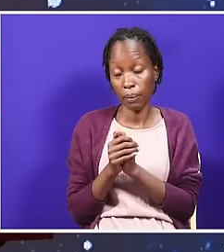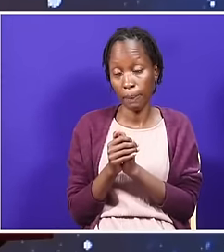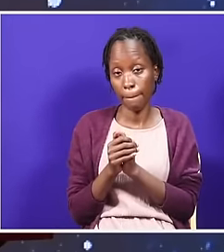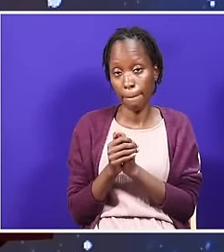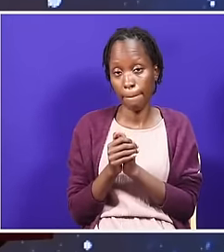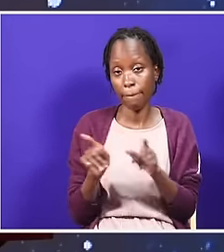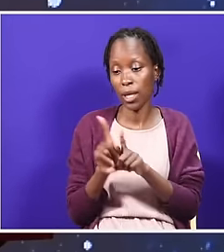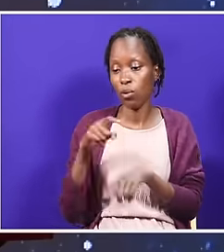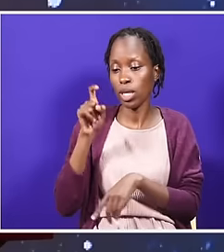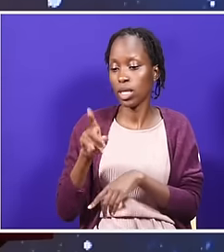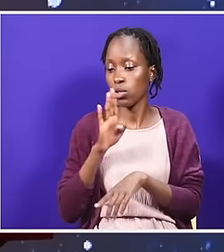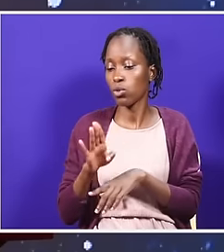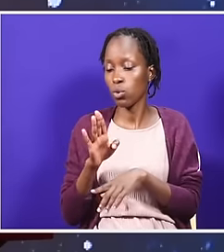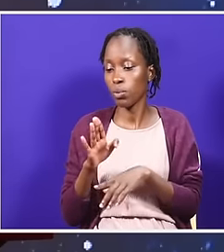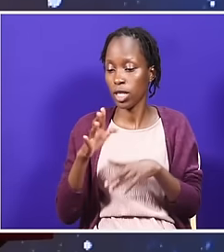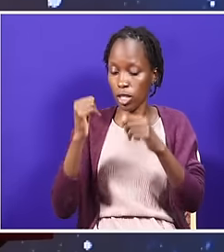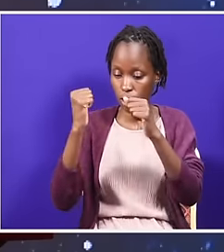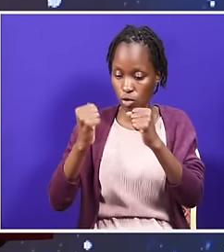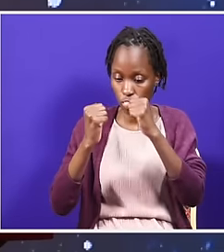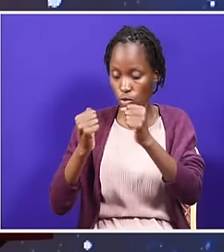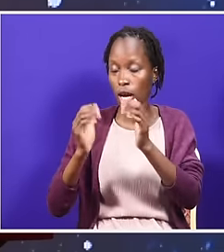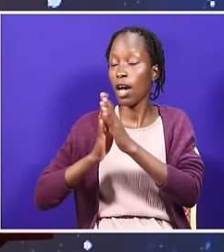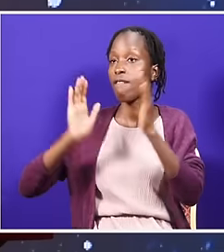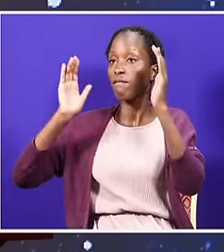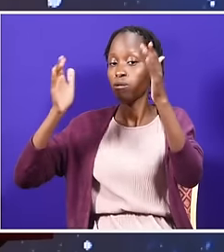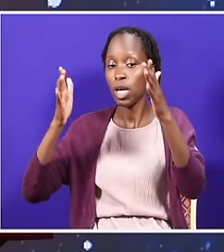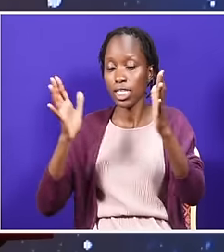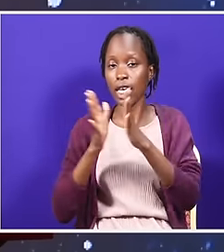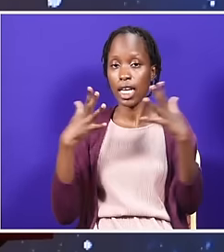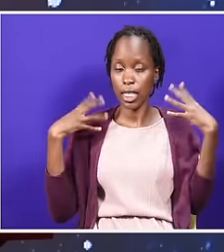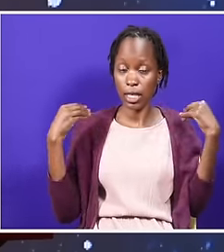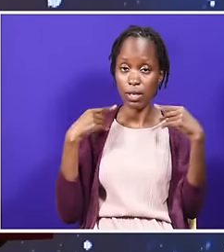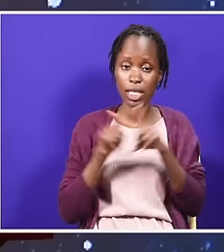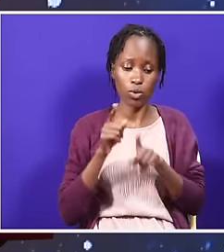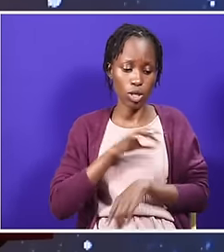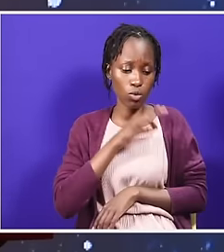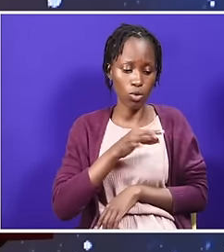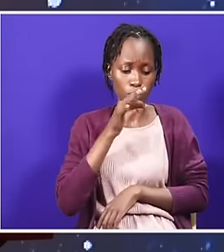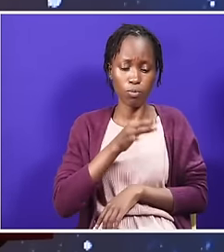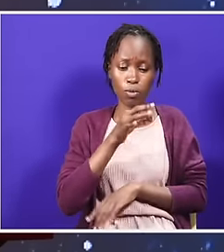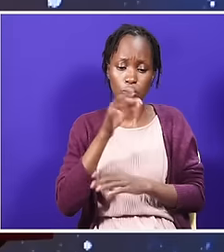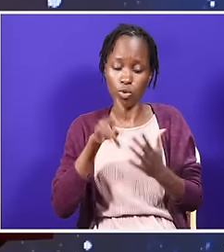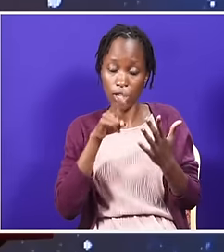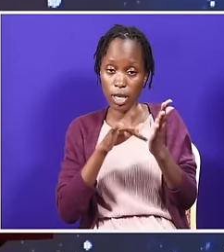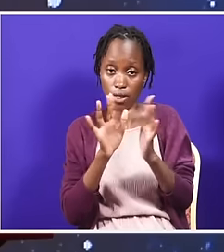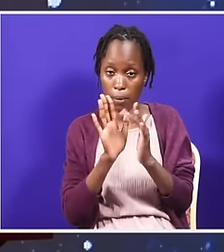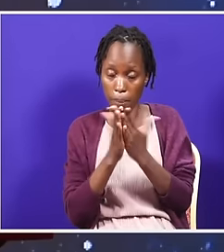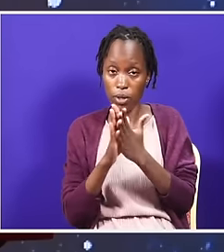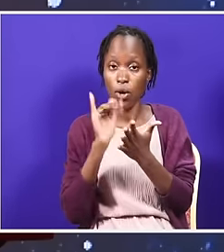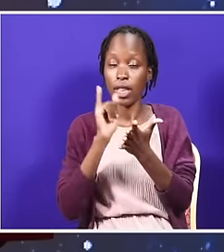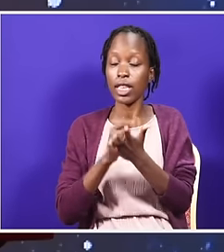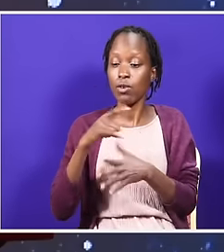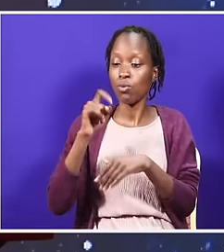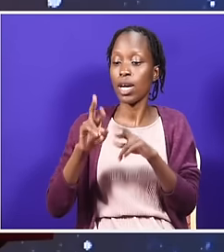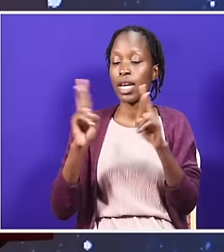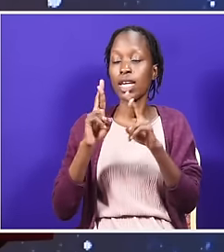know, we got to stay sharp. We got to stay strong. We've got to be spiritually exercising. We've got to be ready to